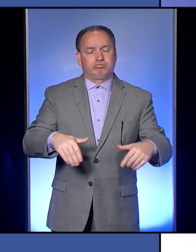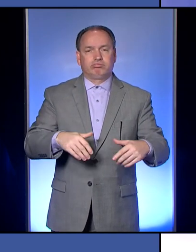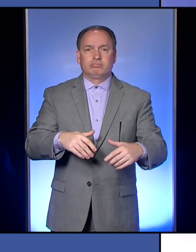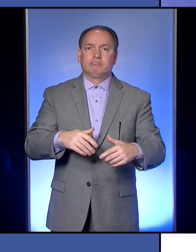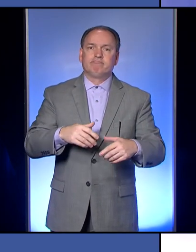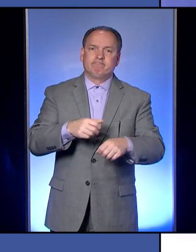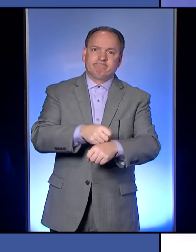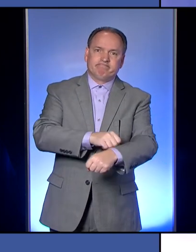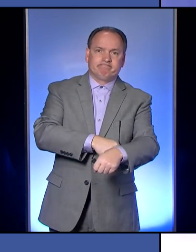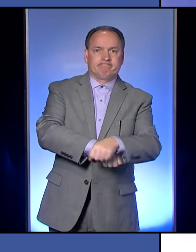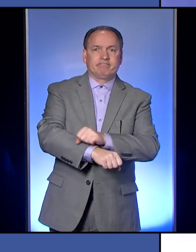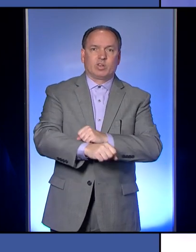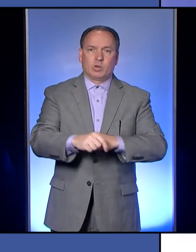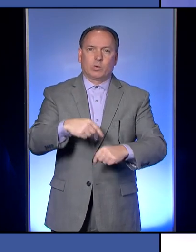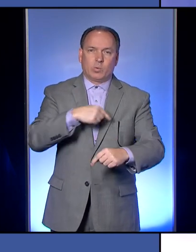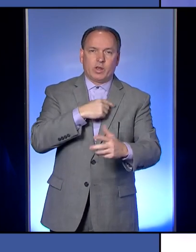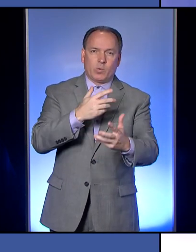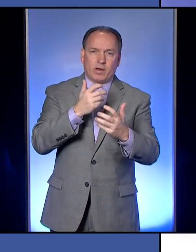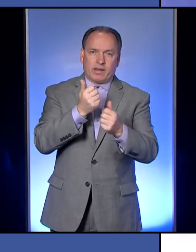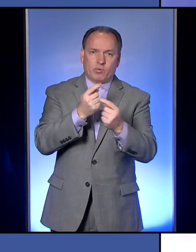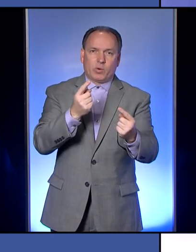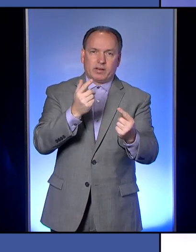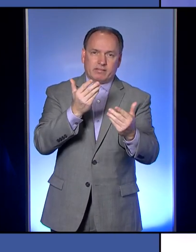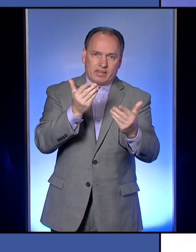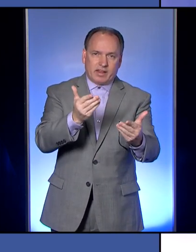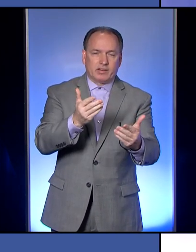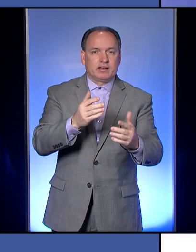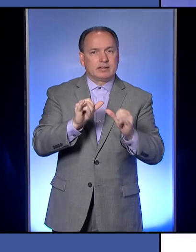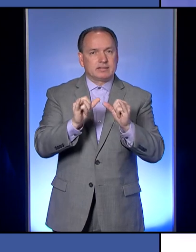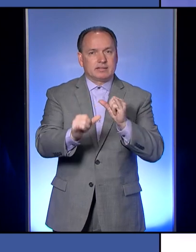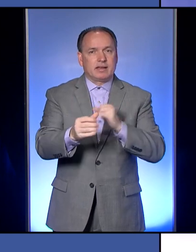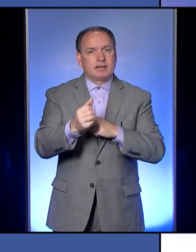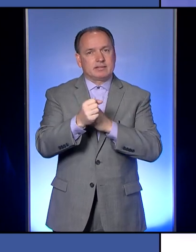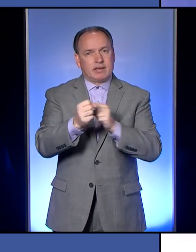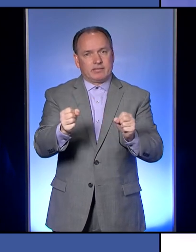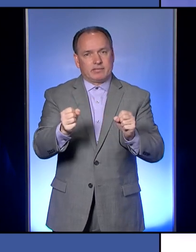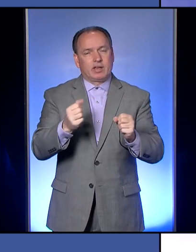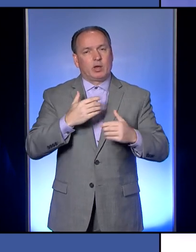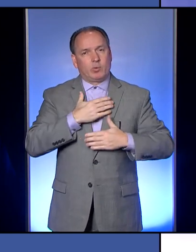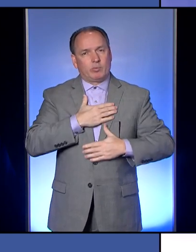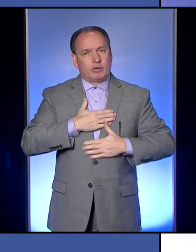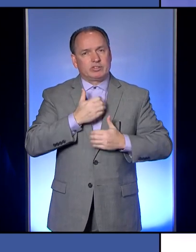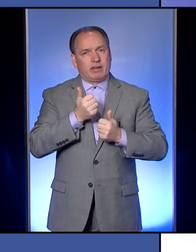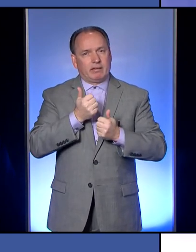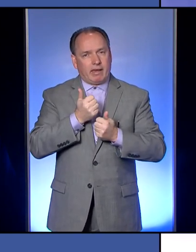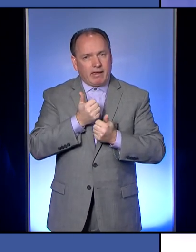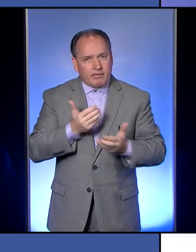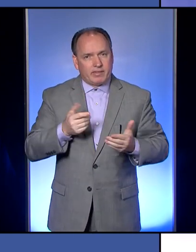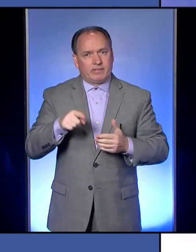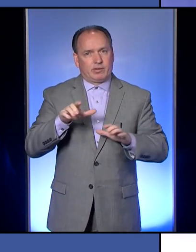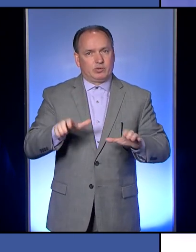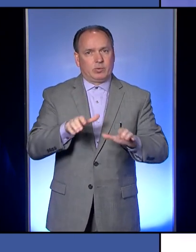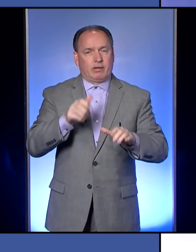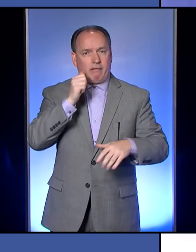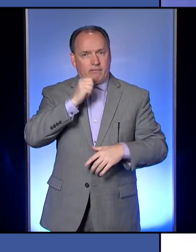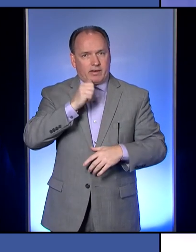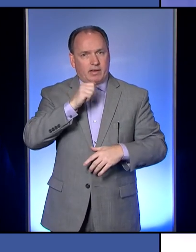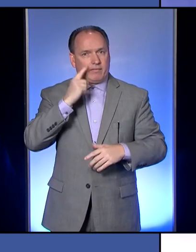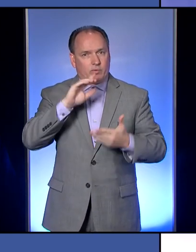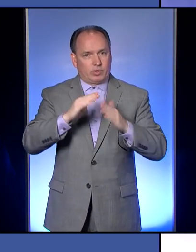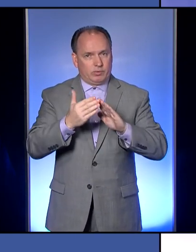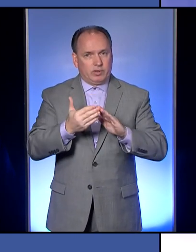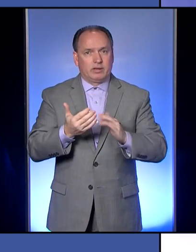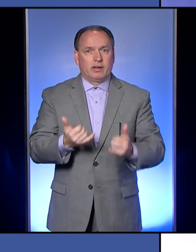we certainly want everyone there to stay safe, and we appreciate everything that they are doing for our community right